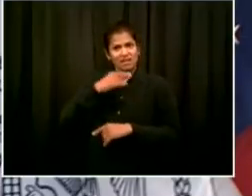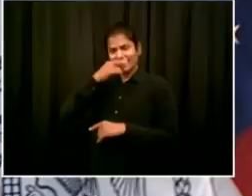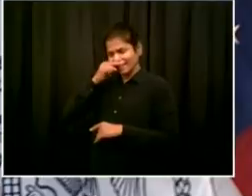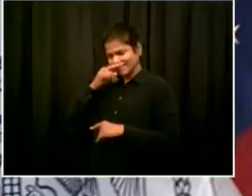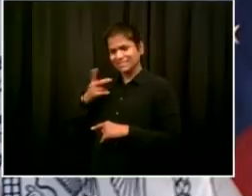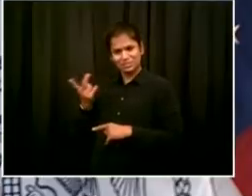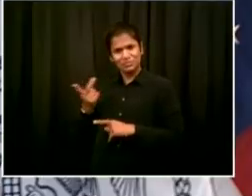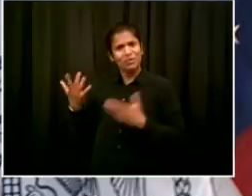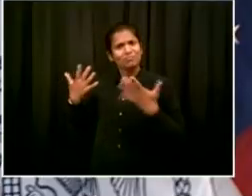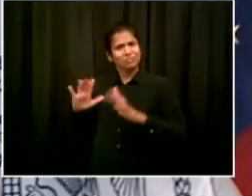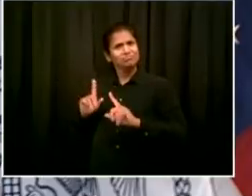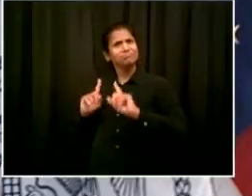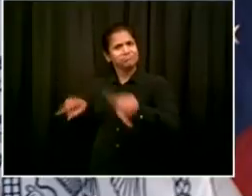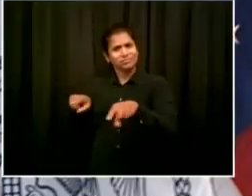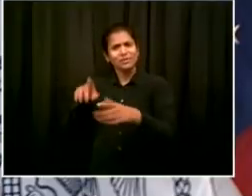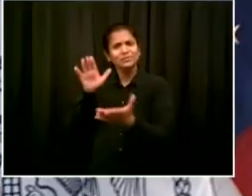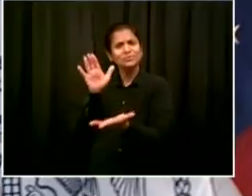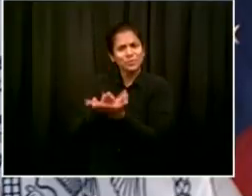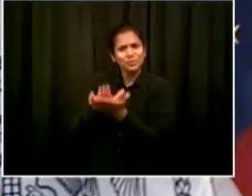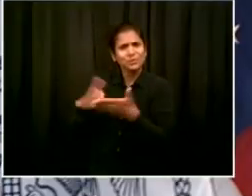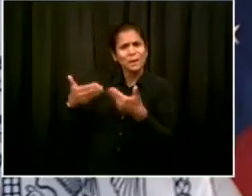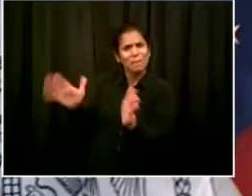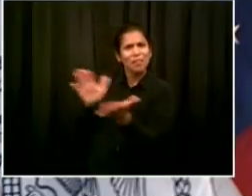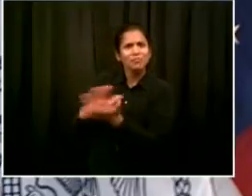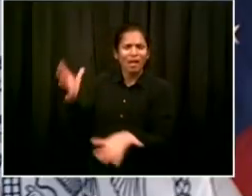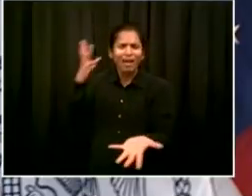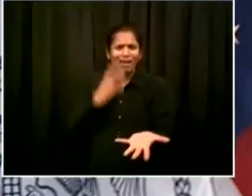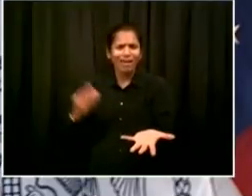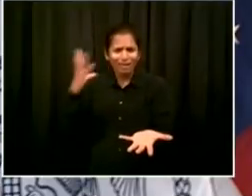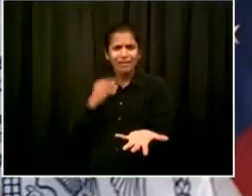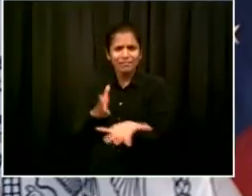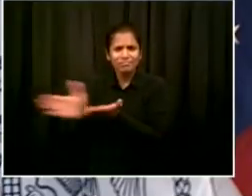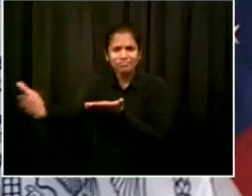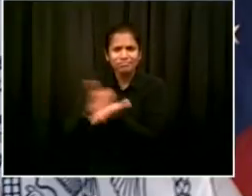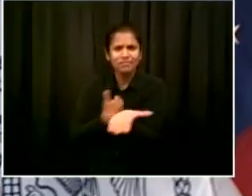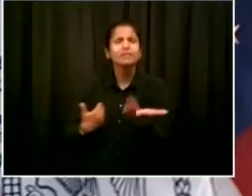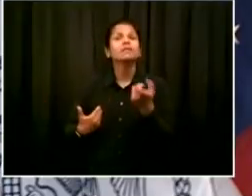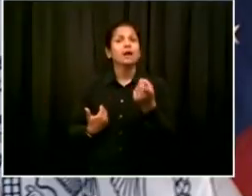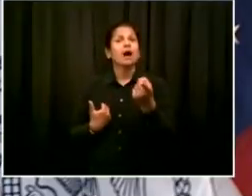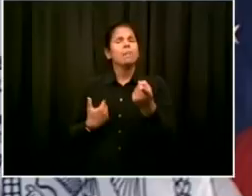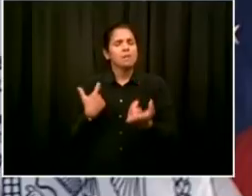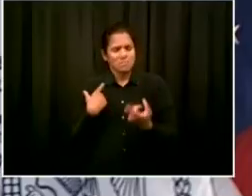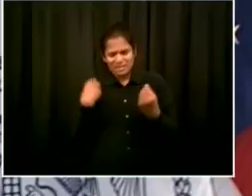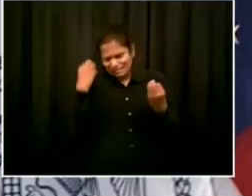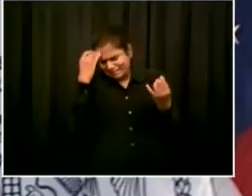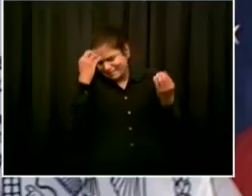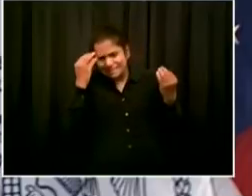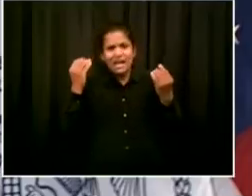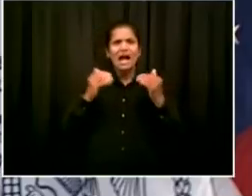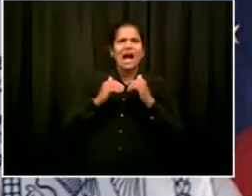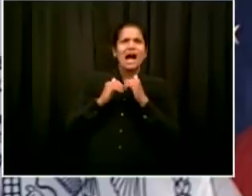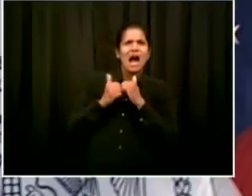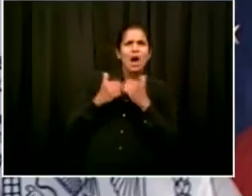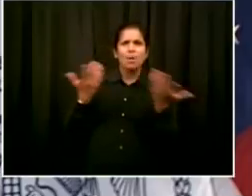the kids, I'm thinking about the educators. How do we keep them safe? I know we're doing that work every day. We're putting really stringent approaches in